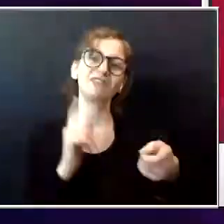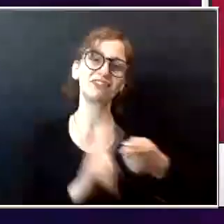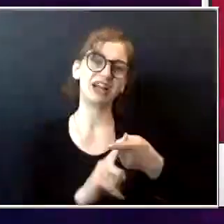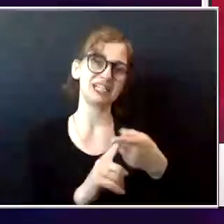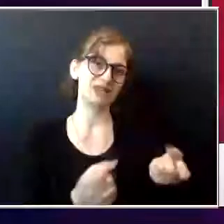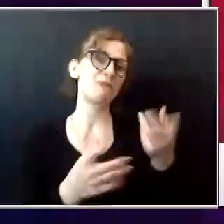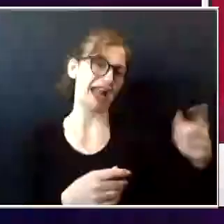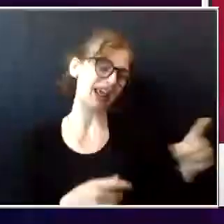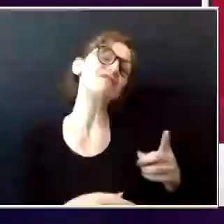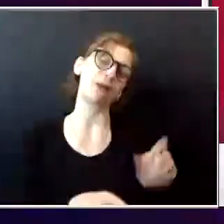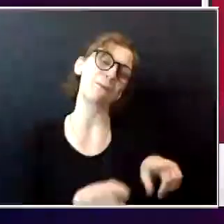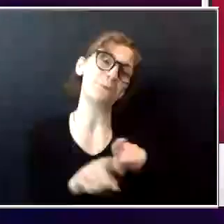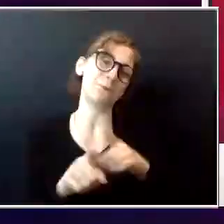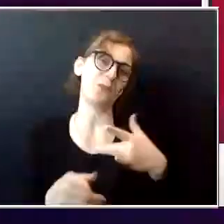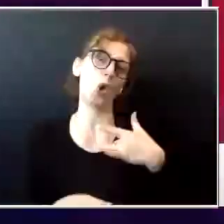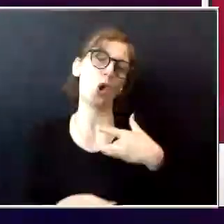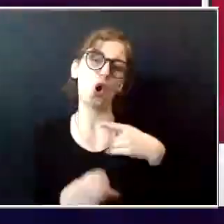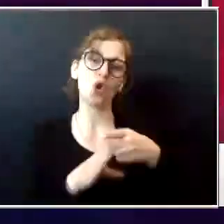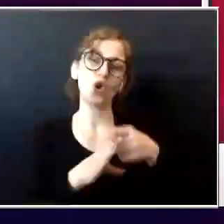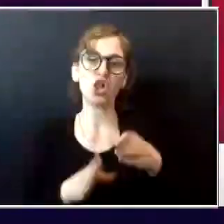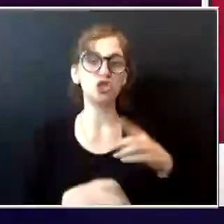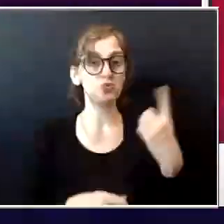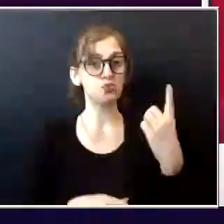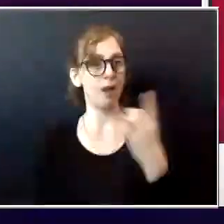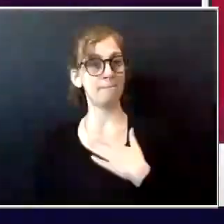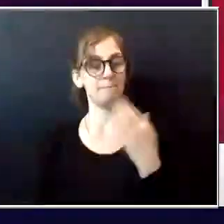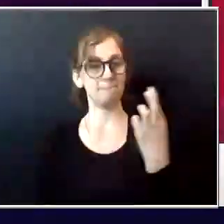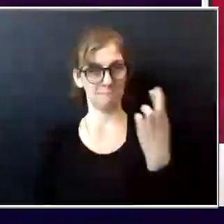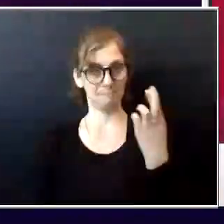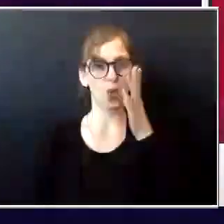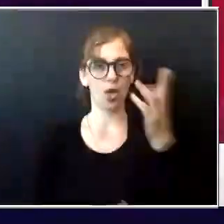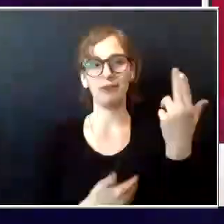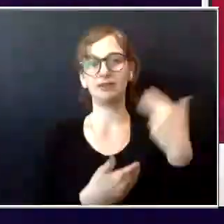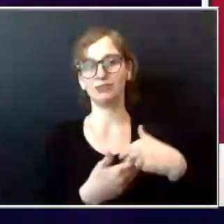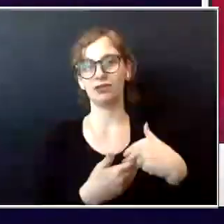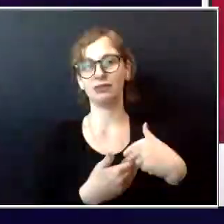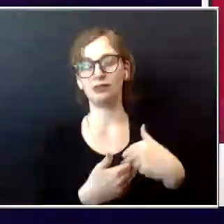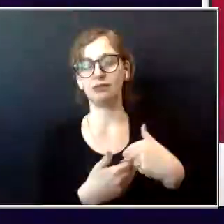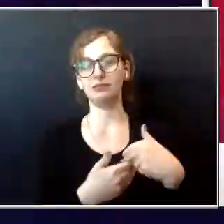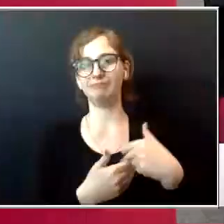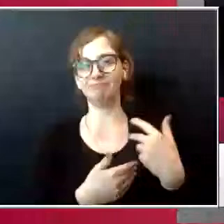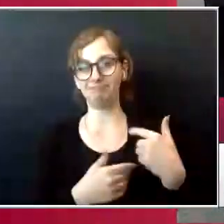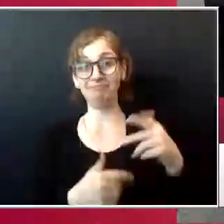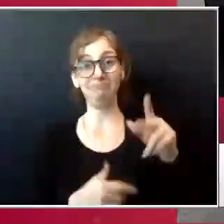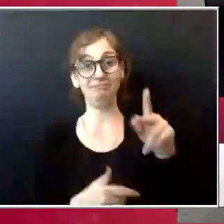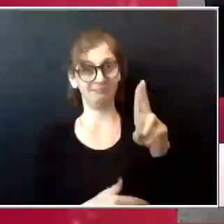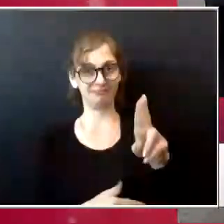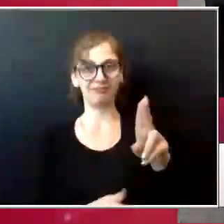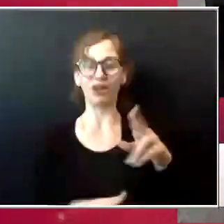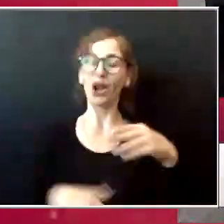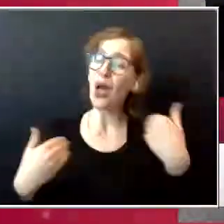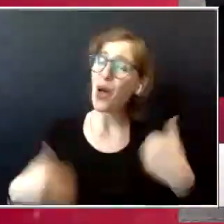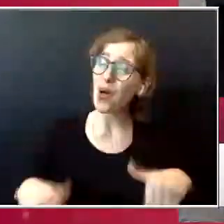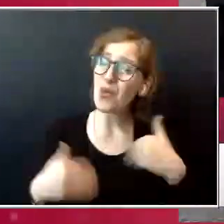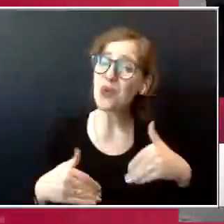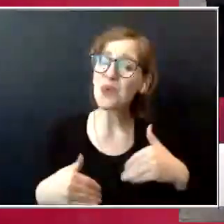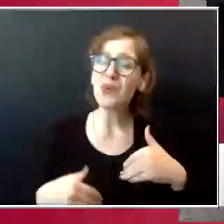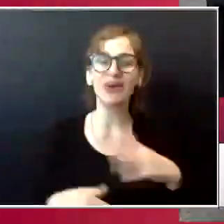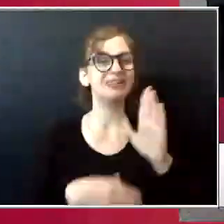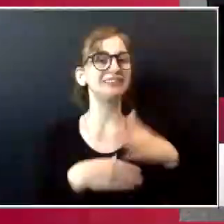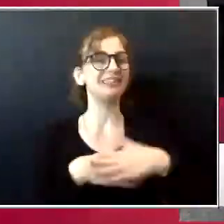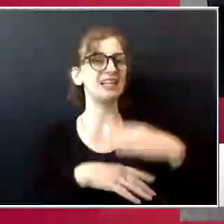In fact, one of my best friends is joining the hospital. Oh, nice. Next month. Yeah. What's his name? Her name? Dr.